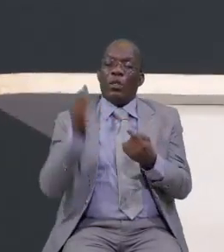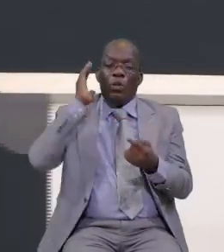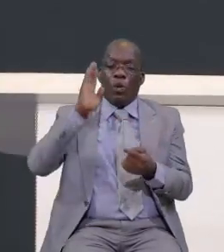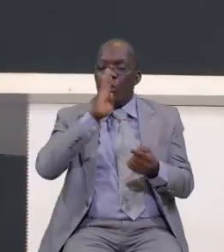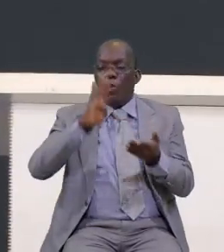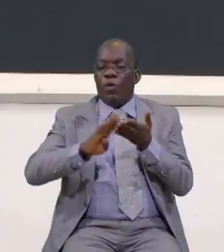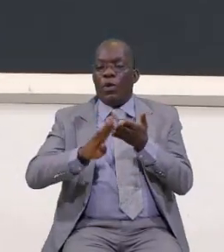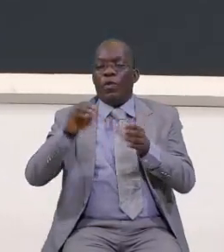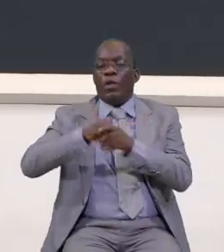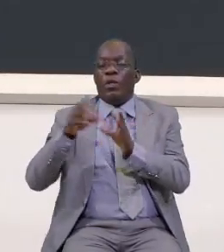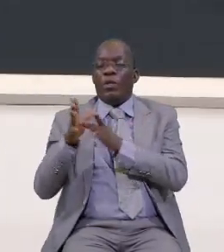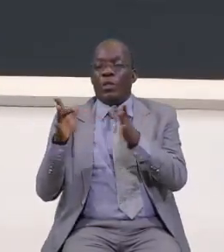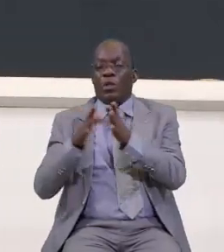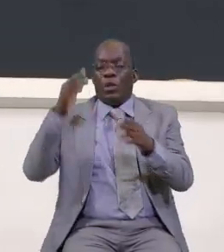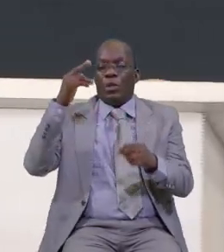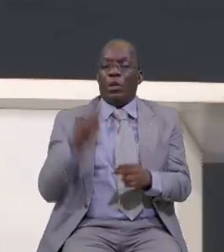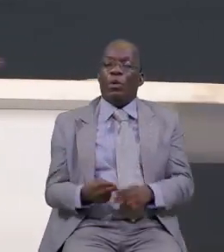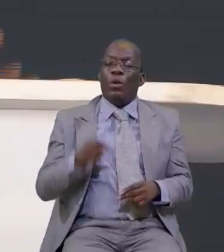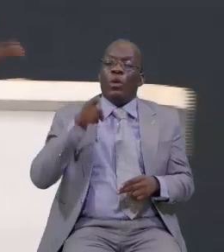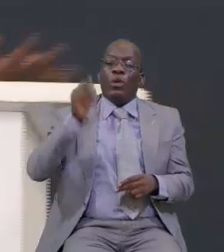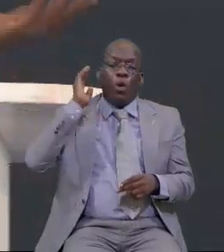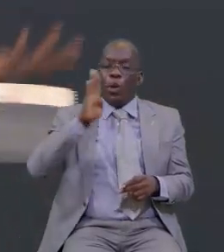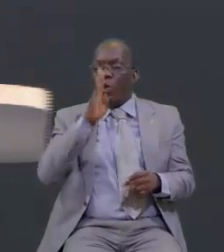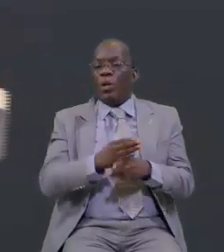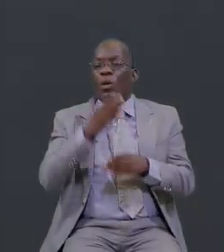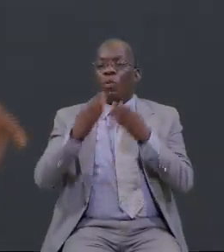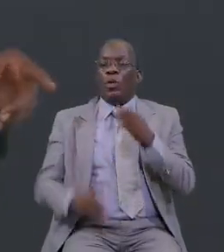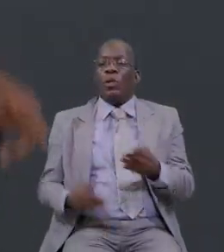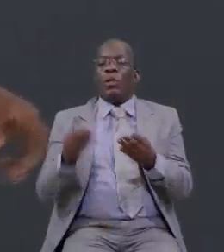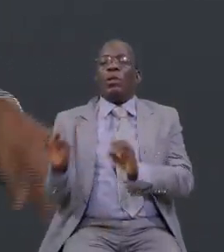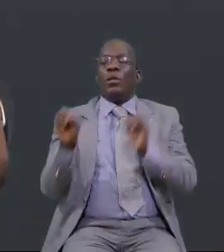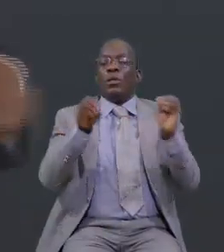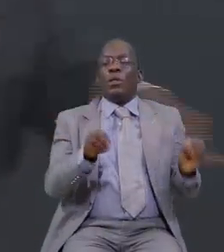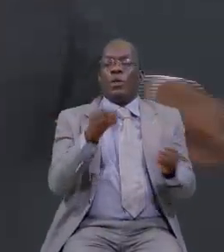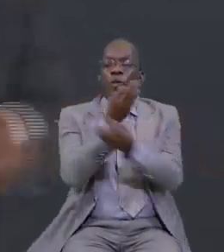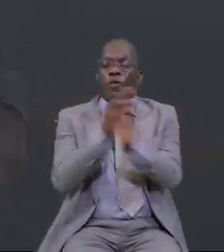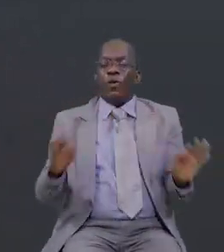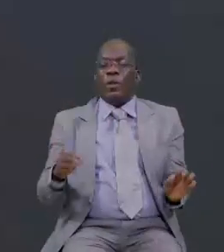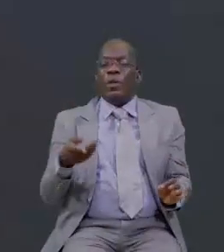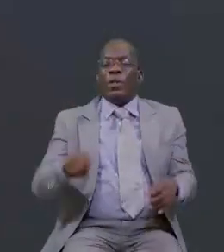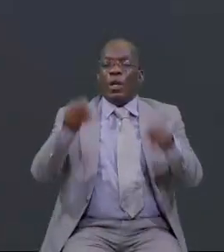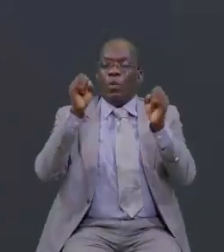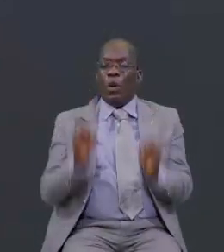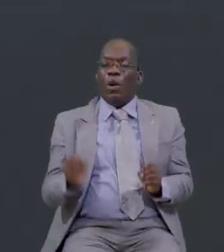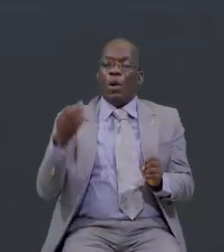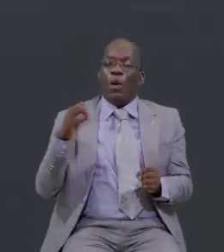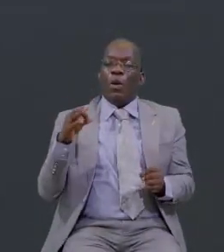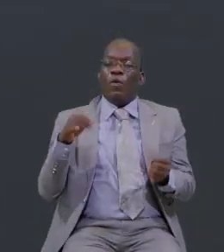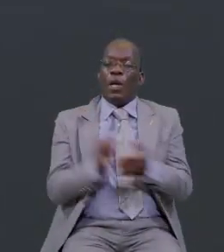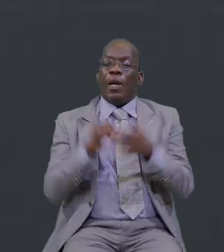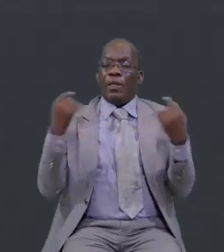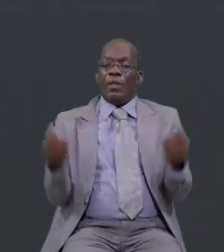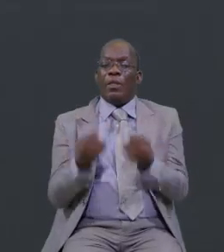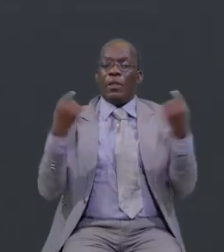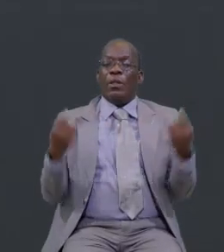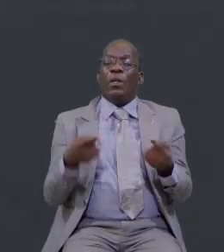name. You'll be totally set free from them, and the power of that indwelling sin, the Lord will